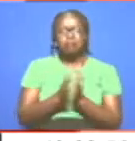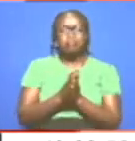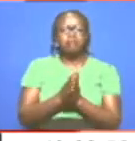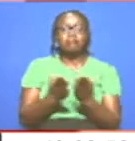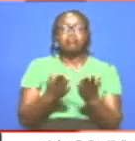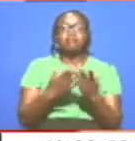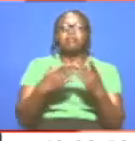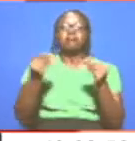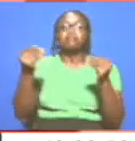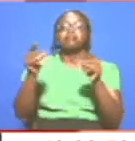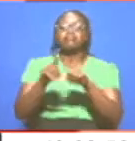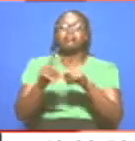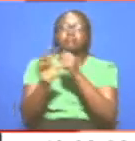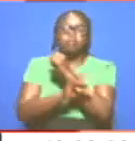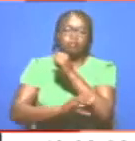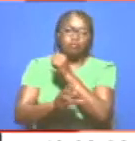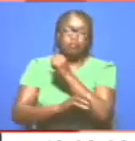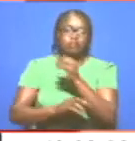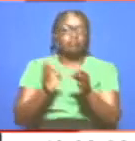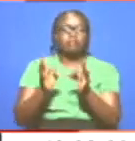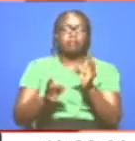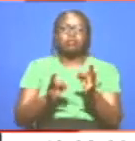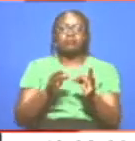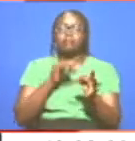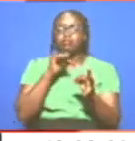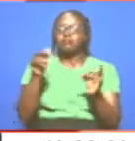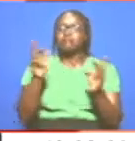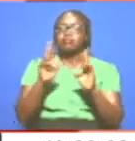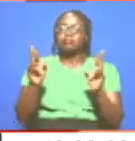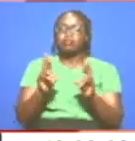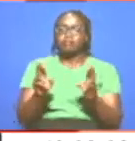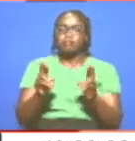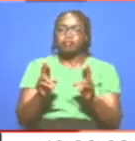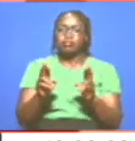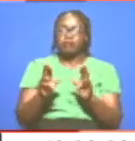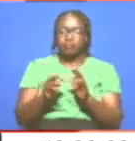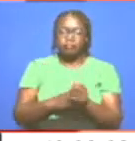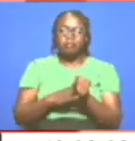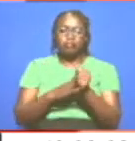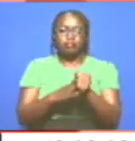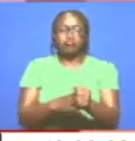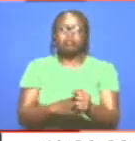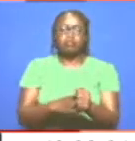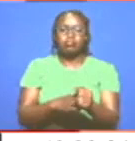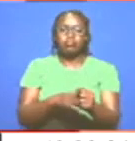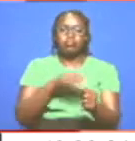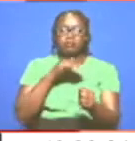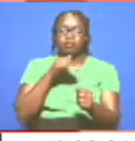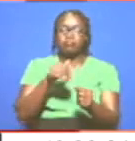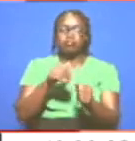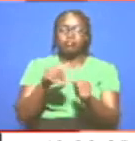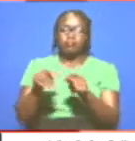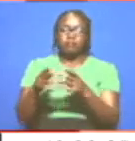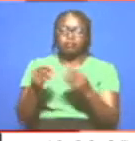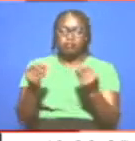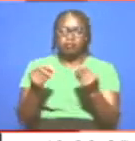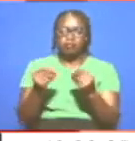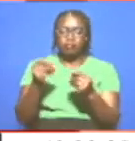country. So if you're not ready to be led, it's not also not easier to lead. So